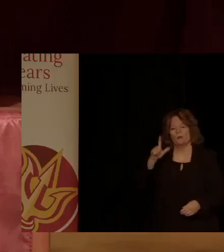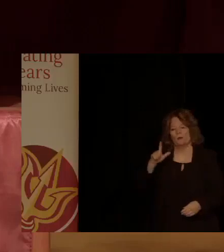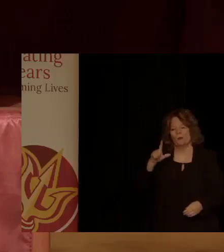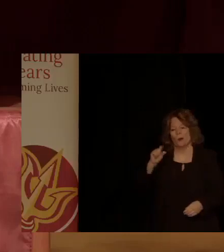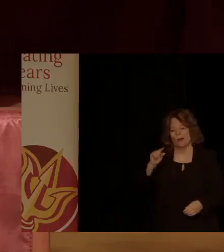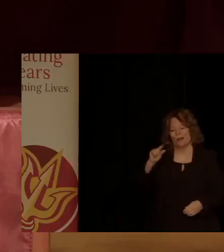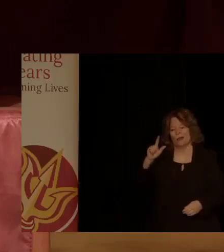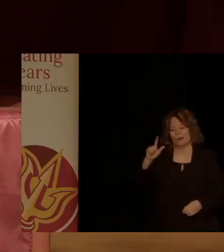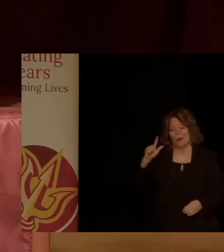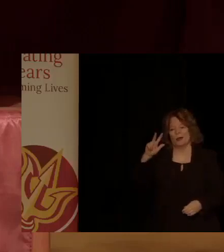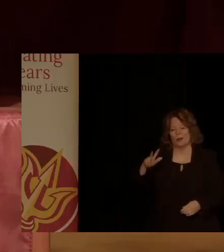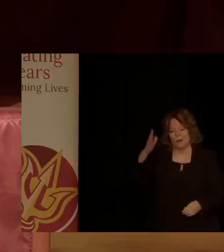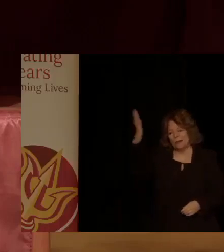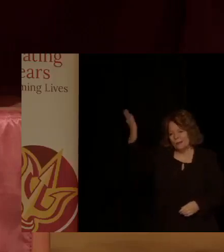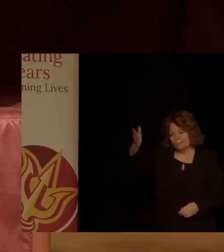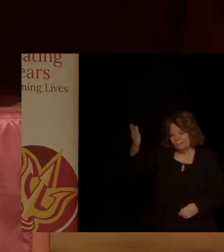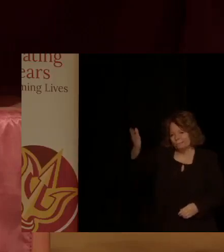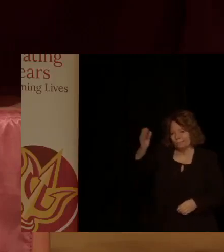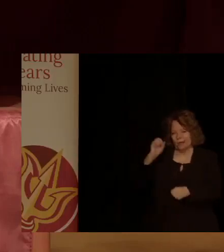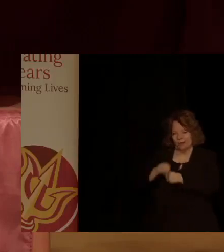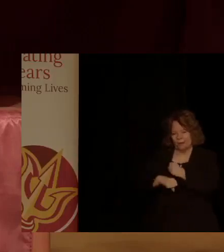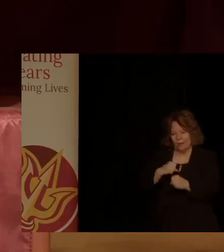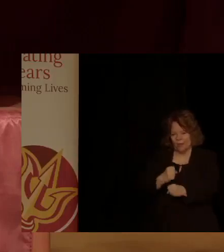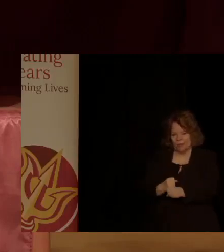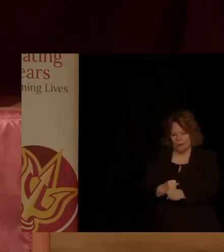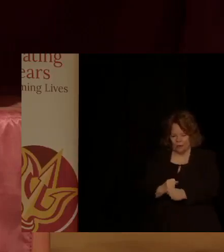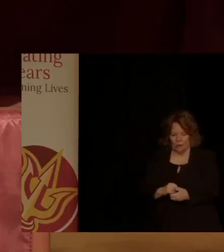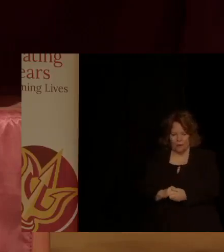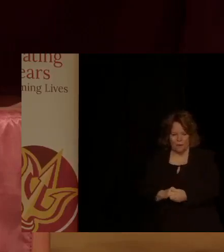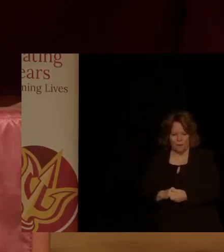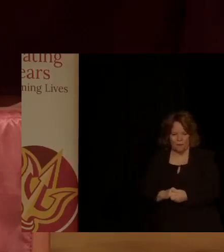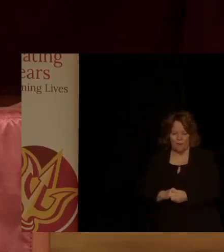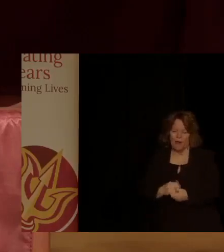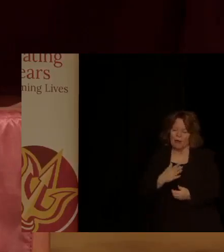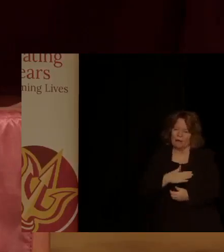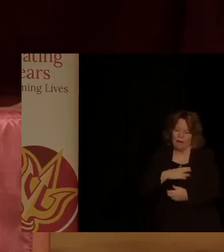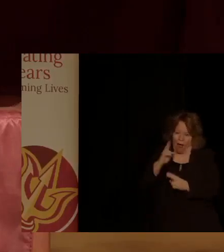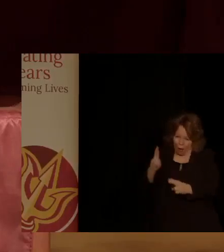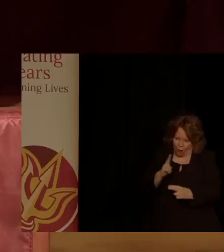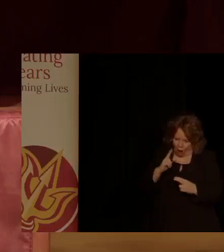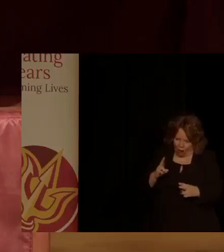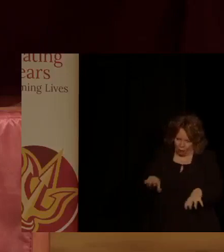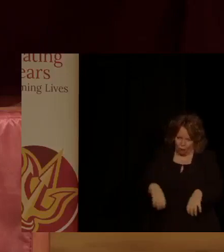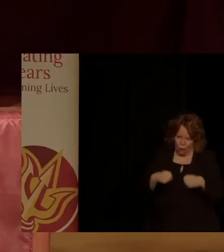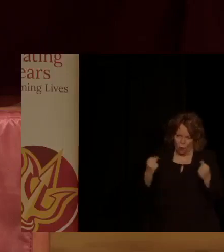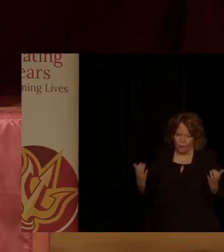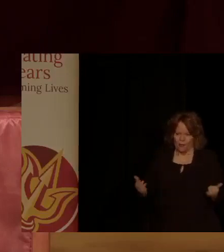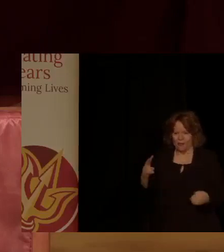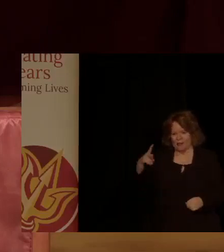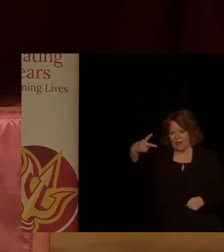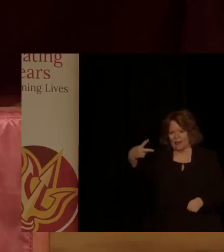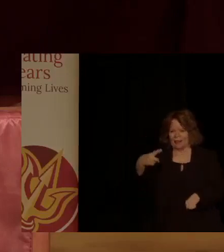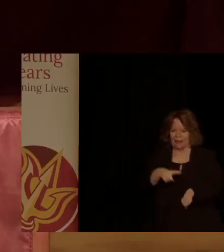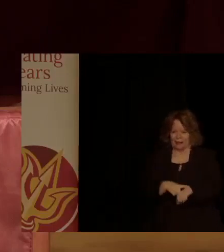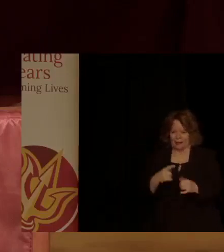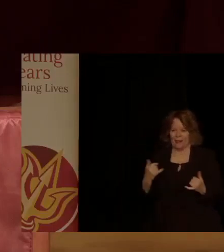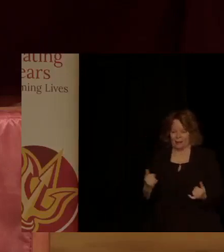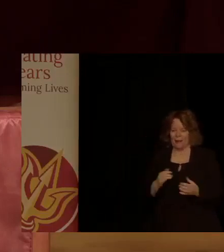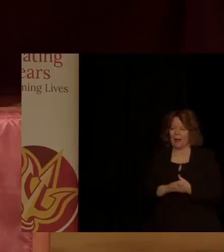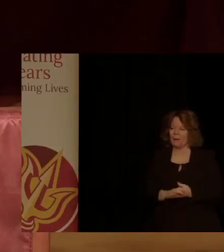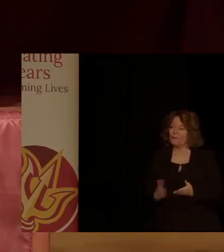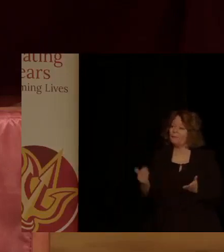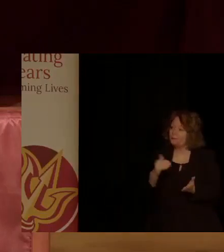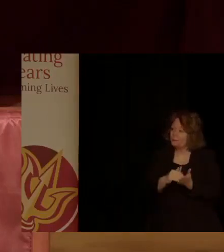State of the County Address. It is our honor to have hosted this event for a second time. So again, thank